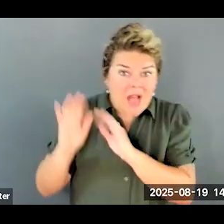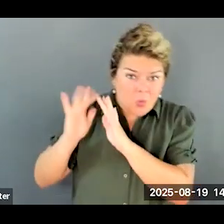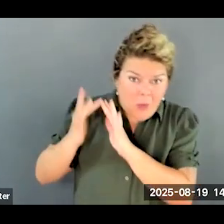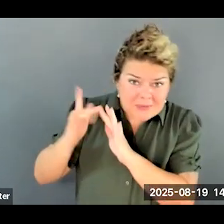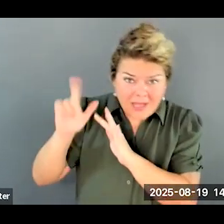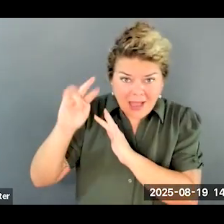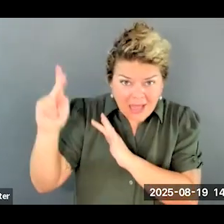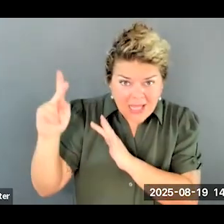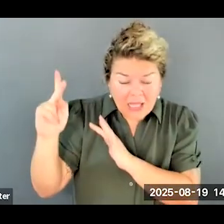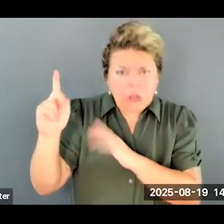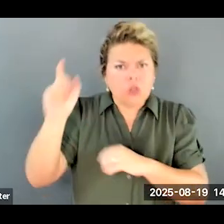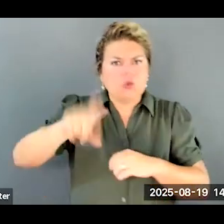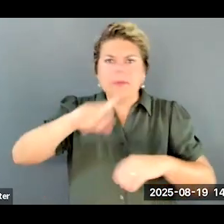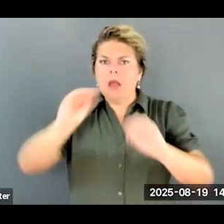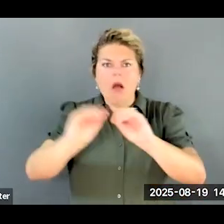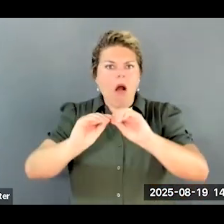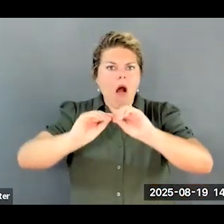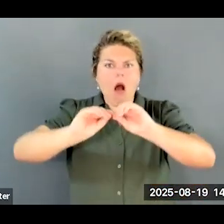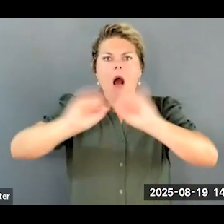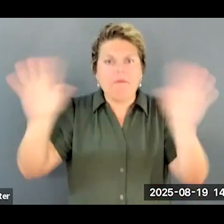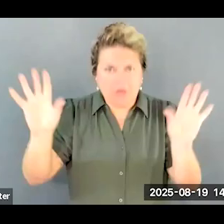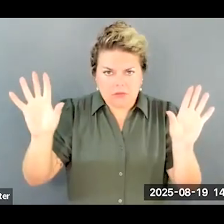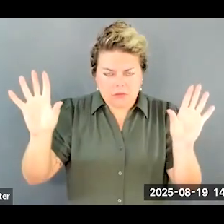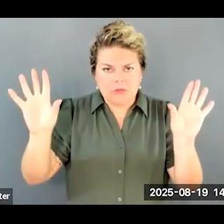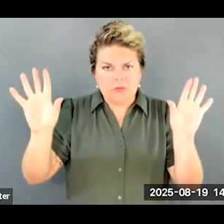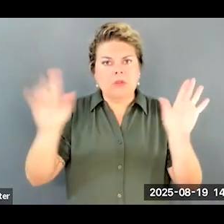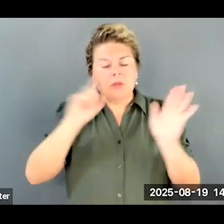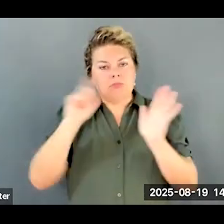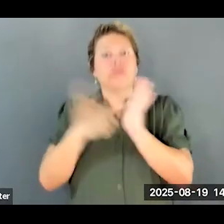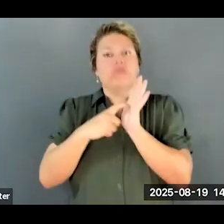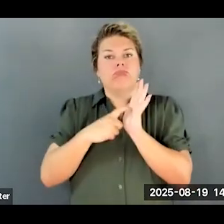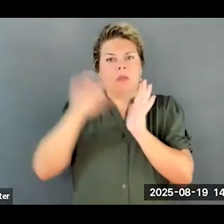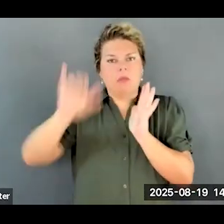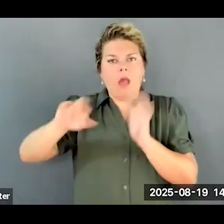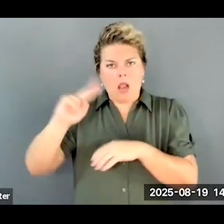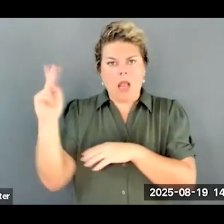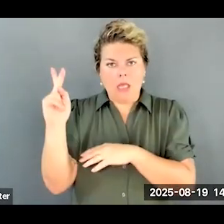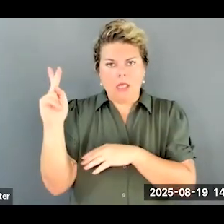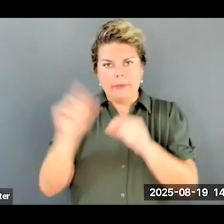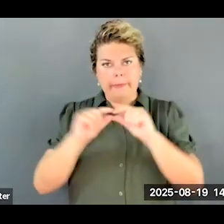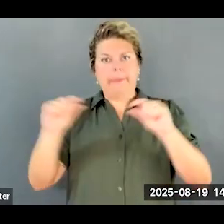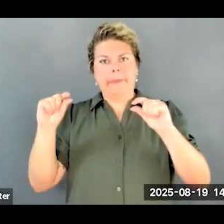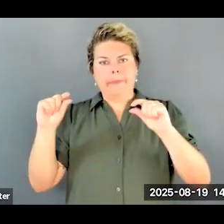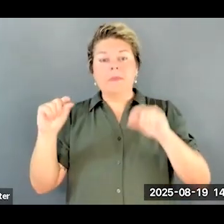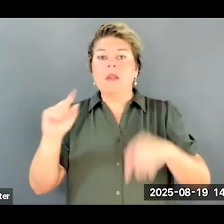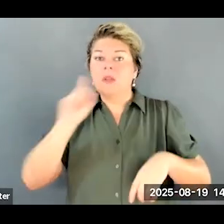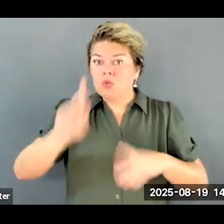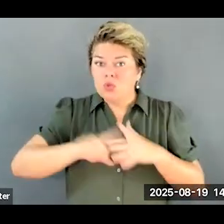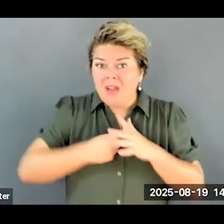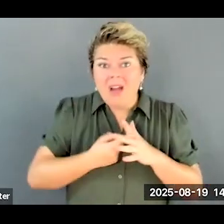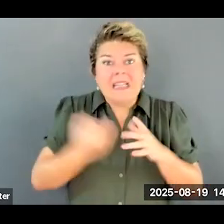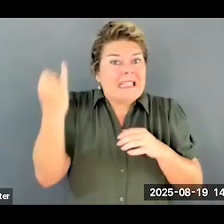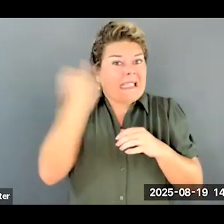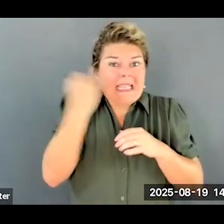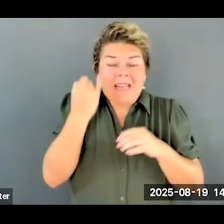be very visually distinguishable from the remainder of the text you're presenting. So to start, we don't want to underline text